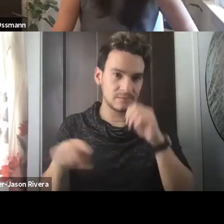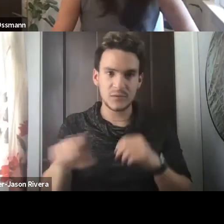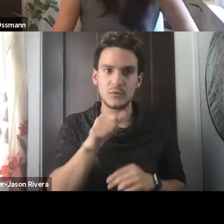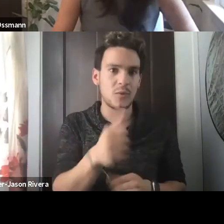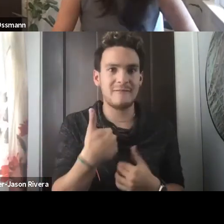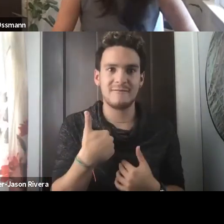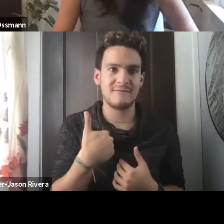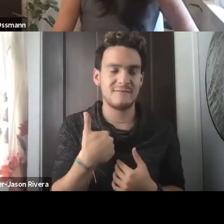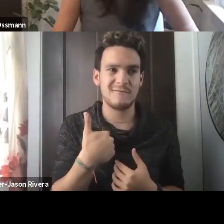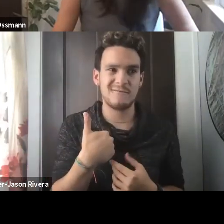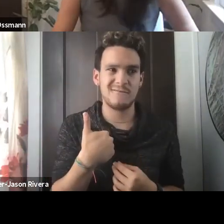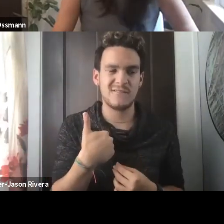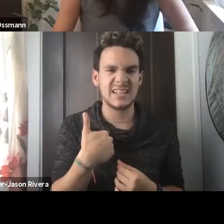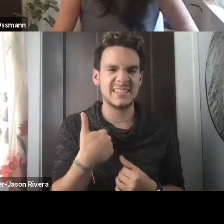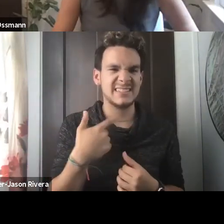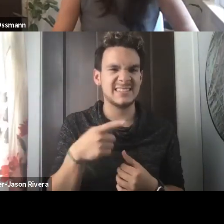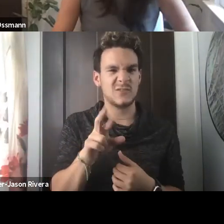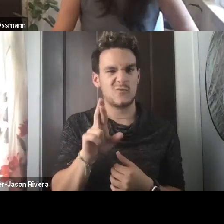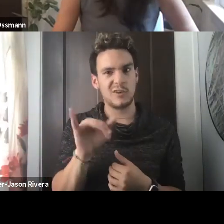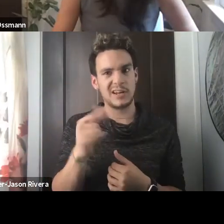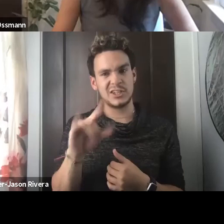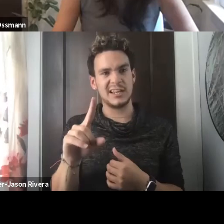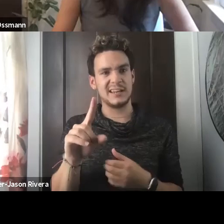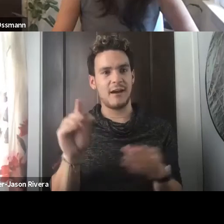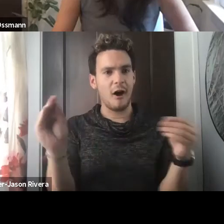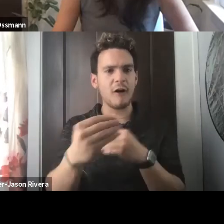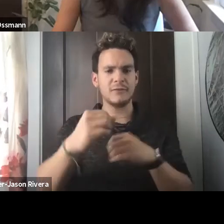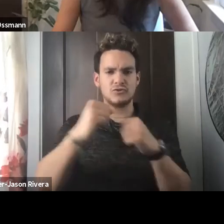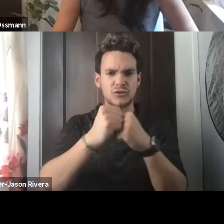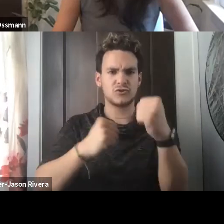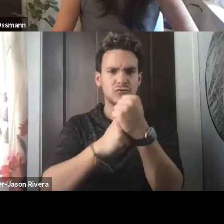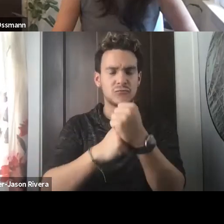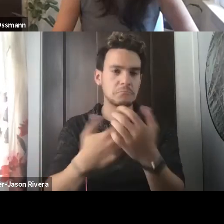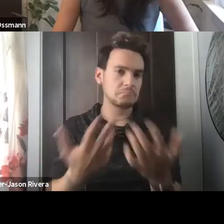have, this rigid office structure.